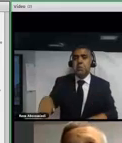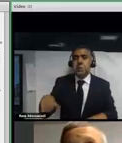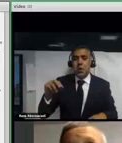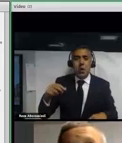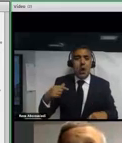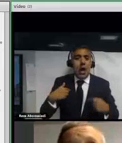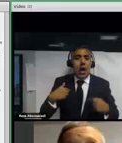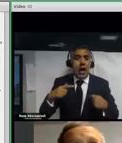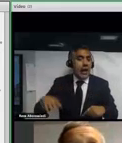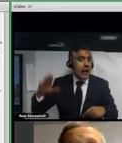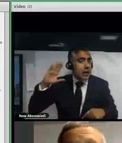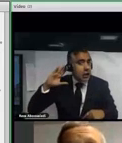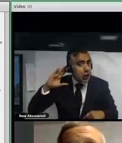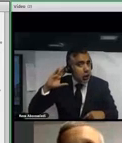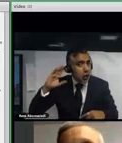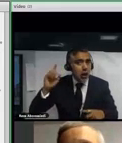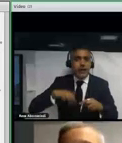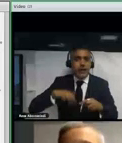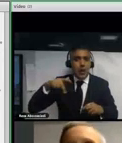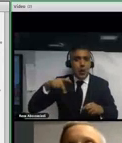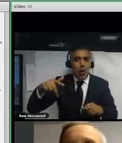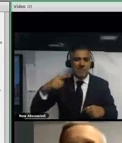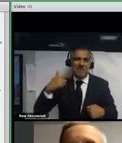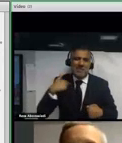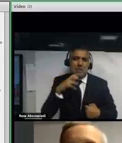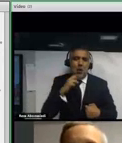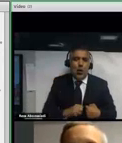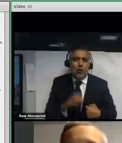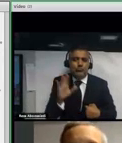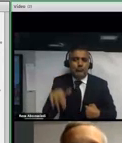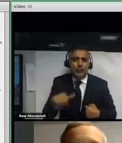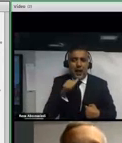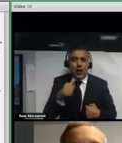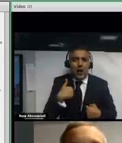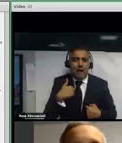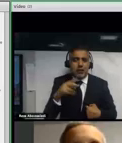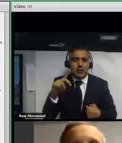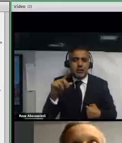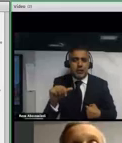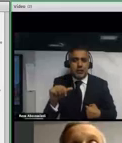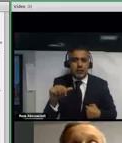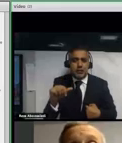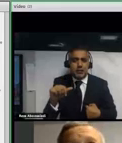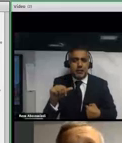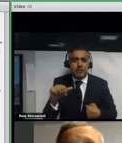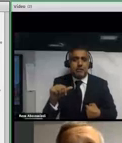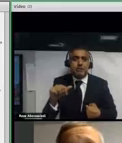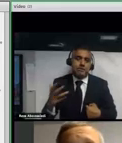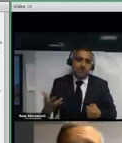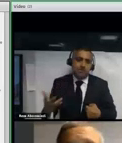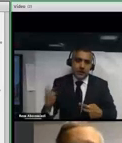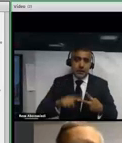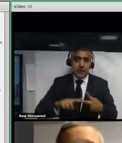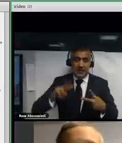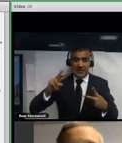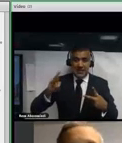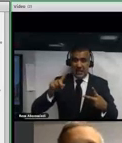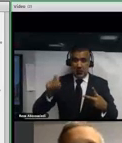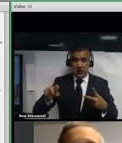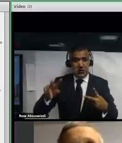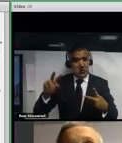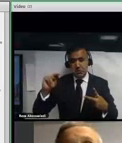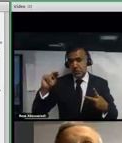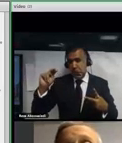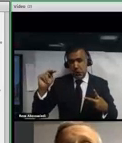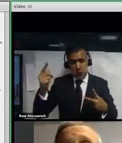I can't hear, I can't walk, but I'm old. Don't have a disability. The second type of question which doesn't work